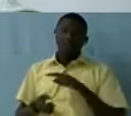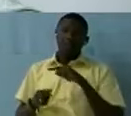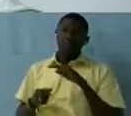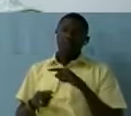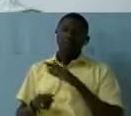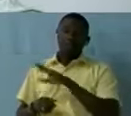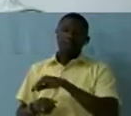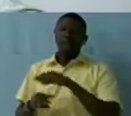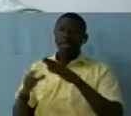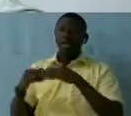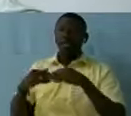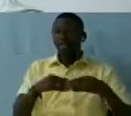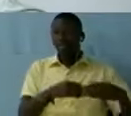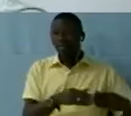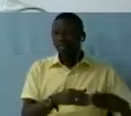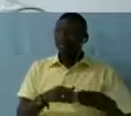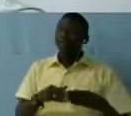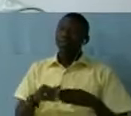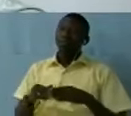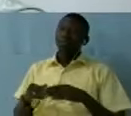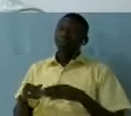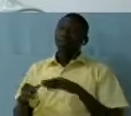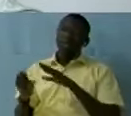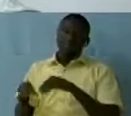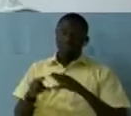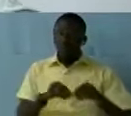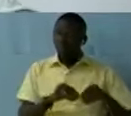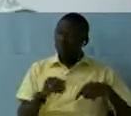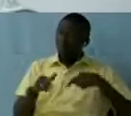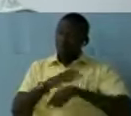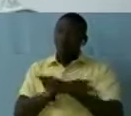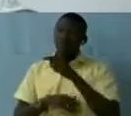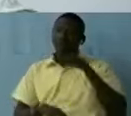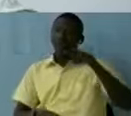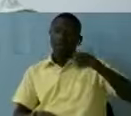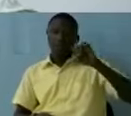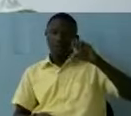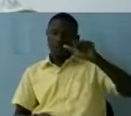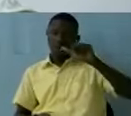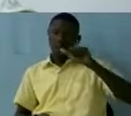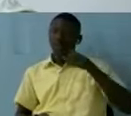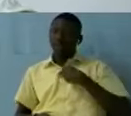have crystallized in a case that is being tried in court. Kudolu soto nta